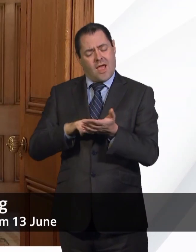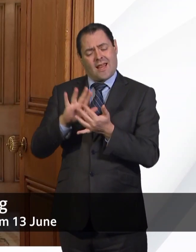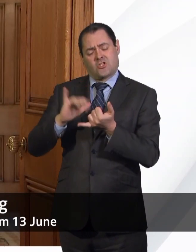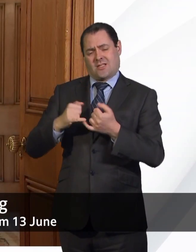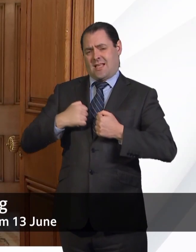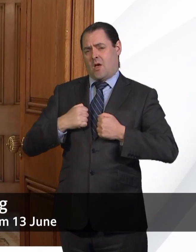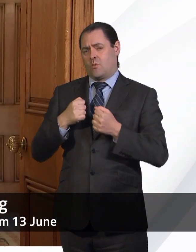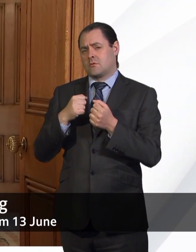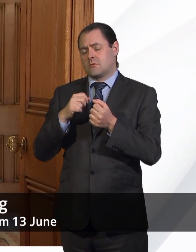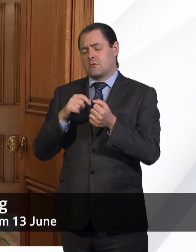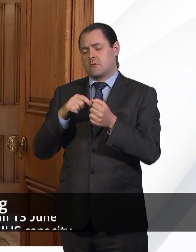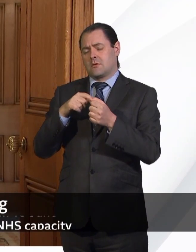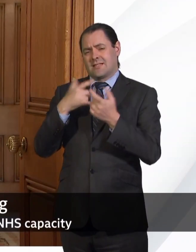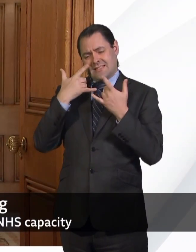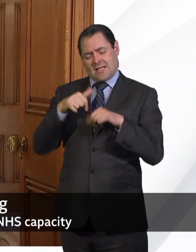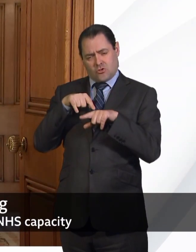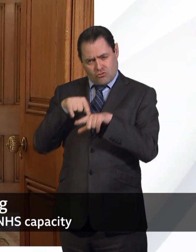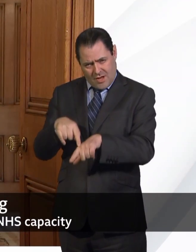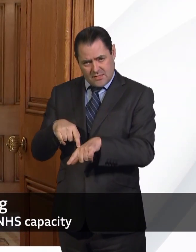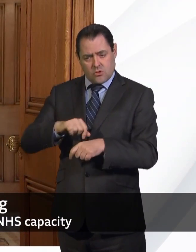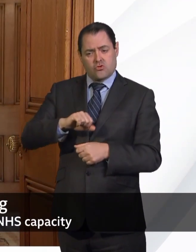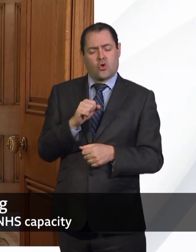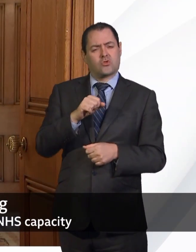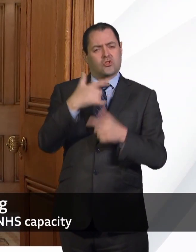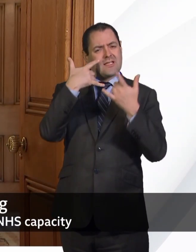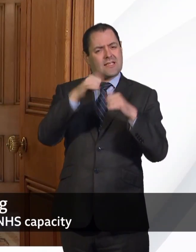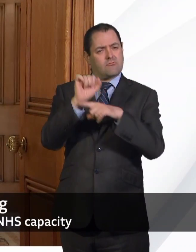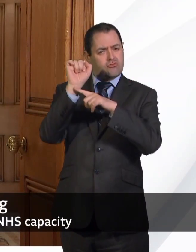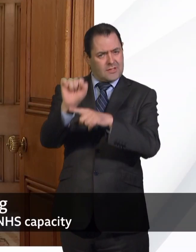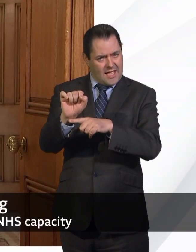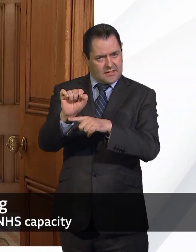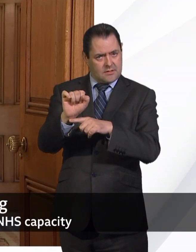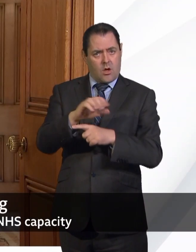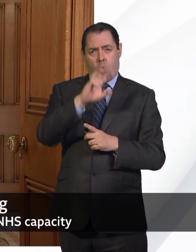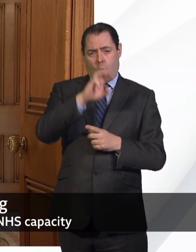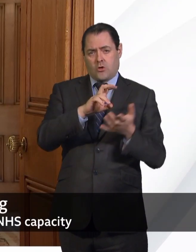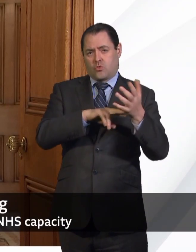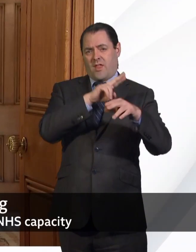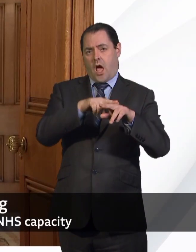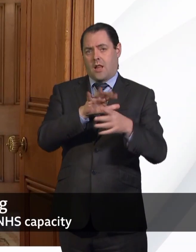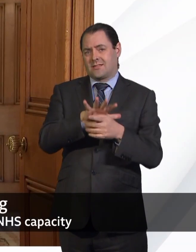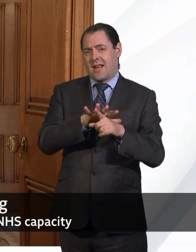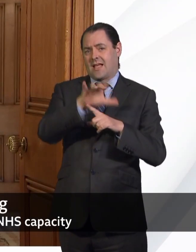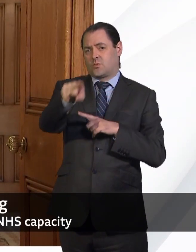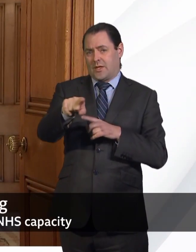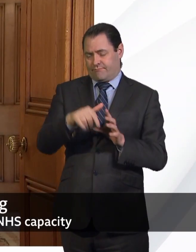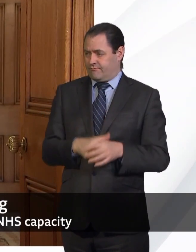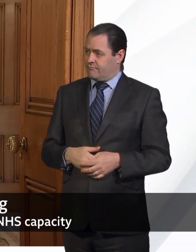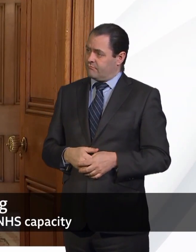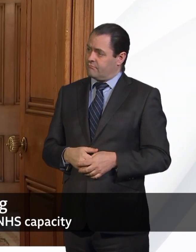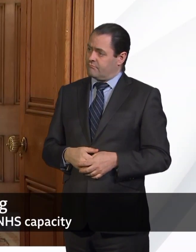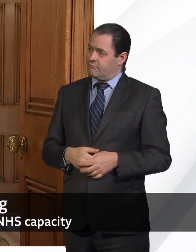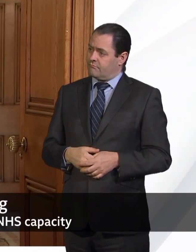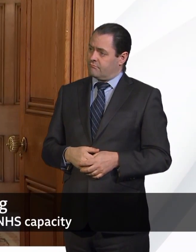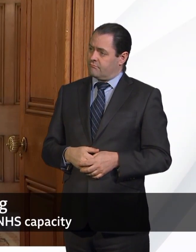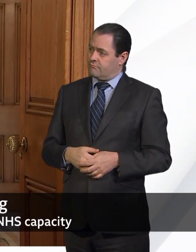Scottish Government has established Test and Protect, and Welsh and Northern Irish schemes will follow next week. And I'll now show